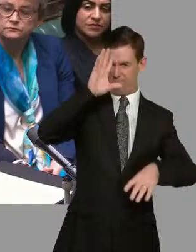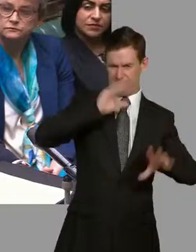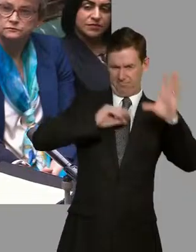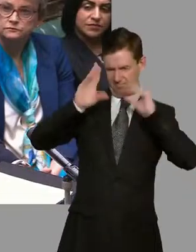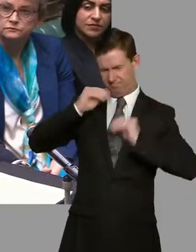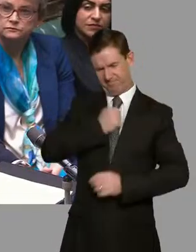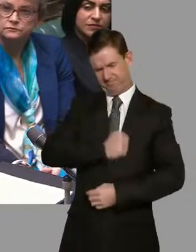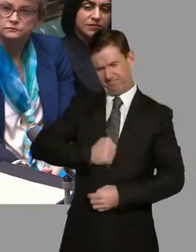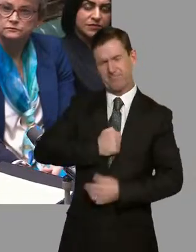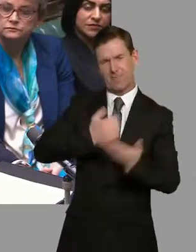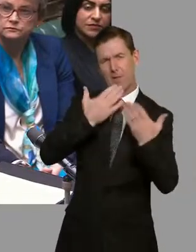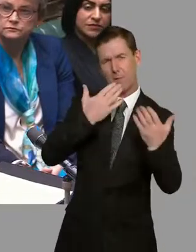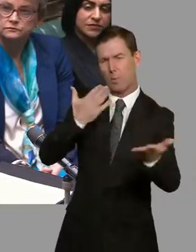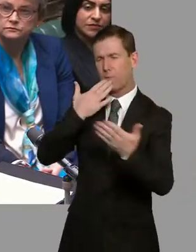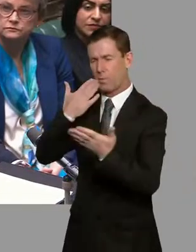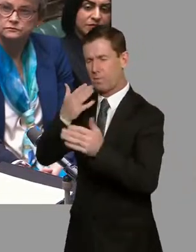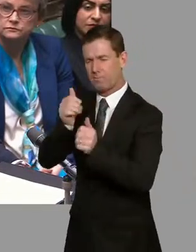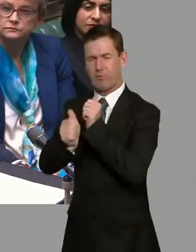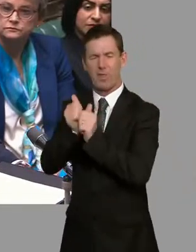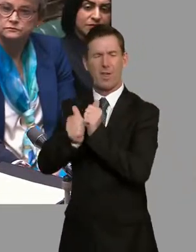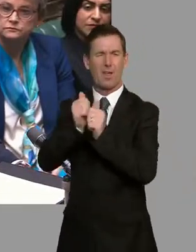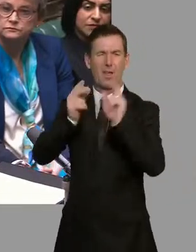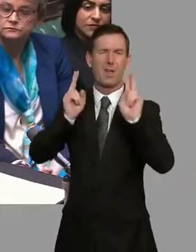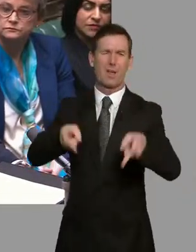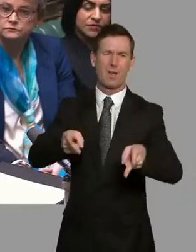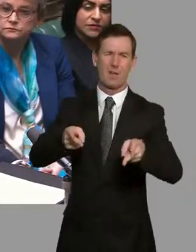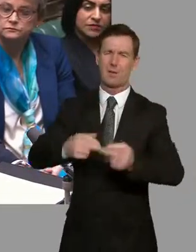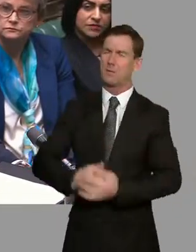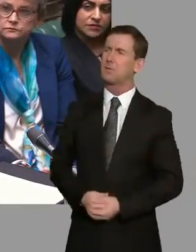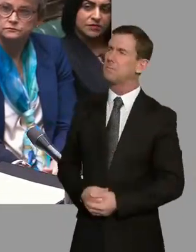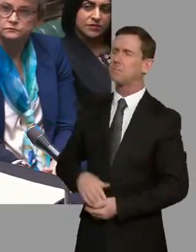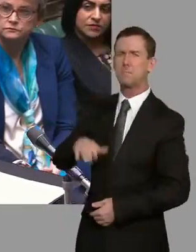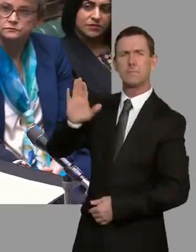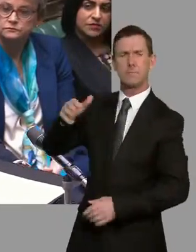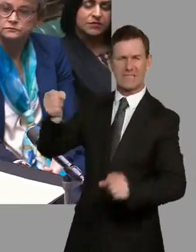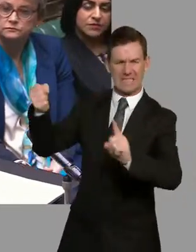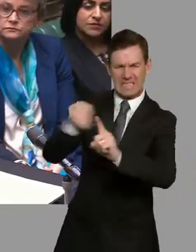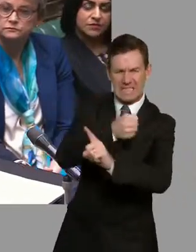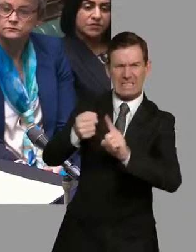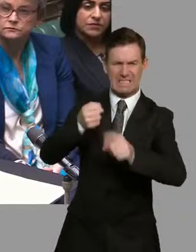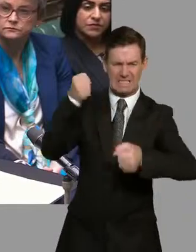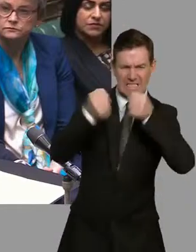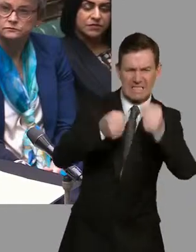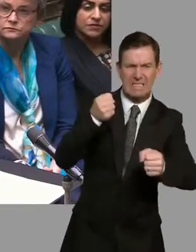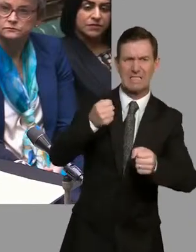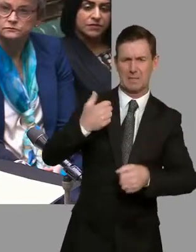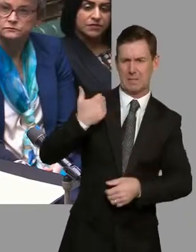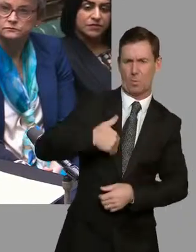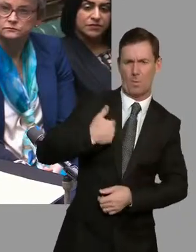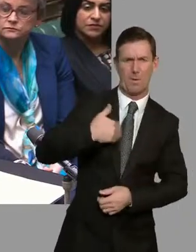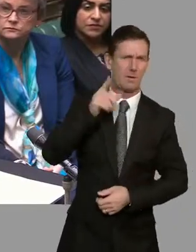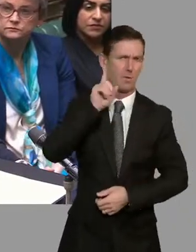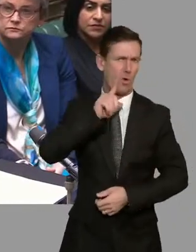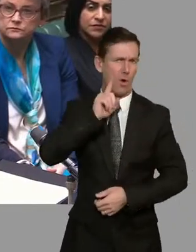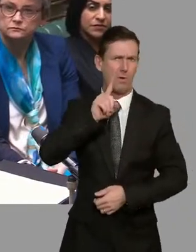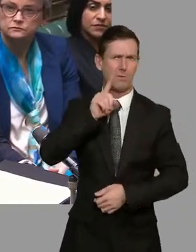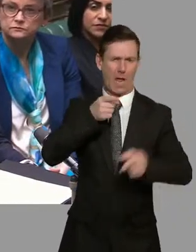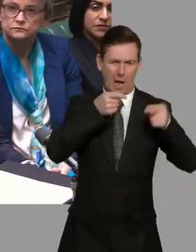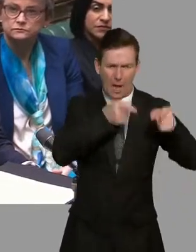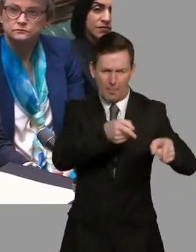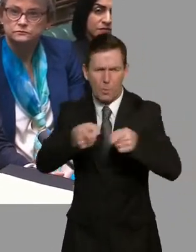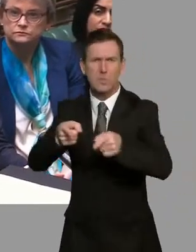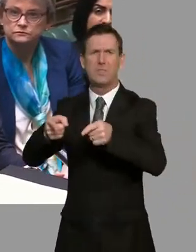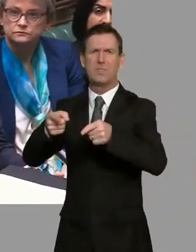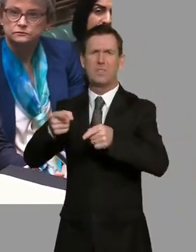Violence against women and girls, abuse, child sexual exploitation are sickening. Many victims have been let down for a very long time